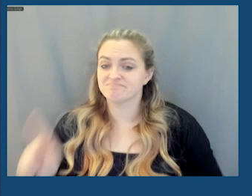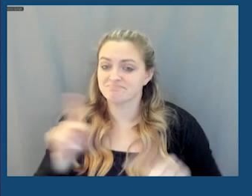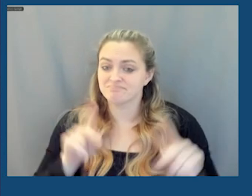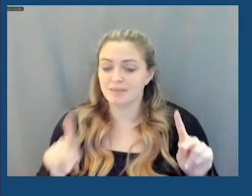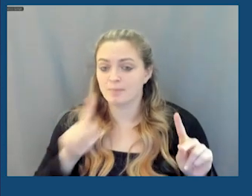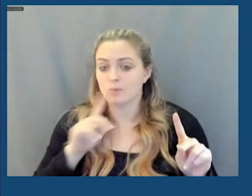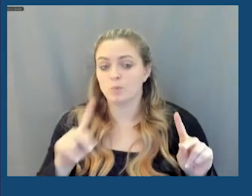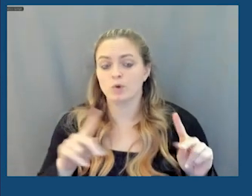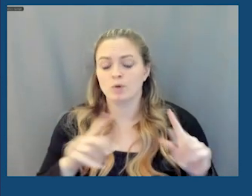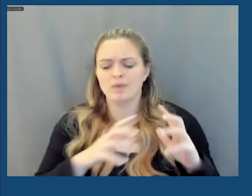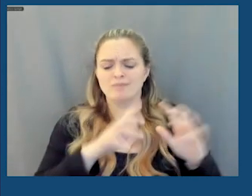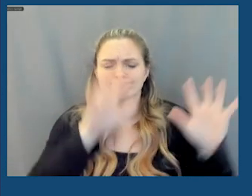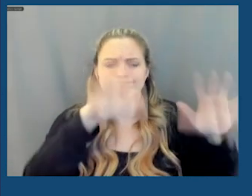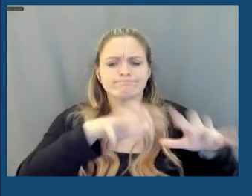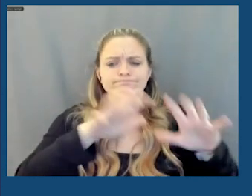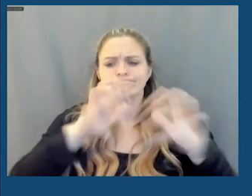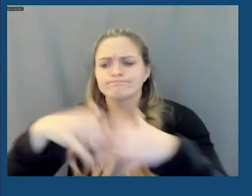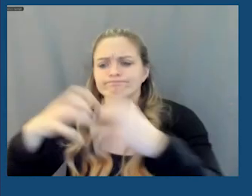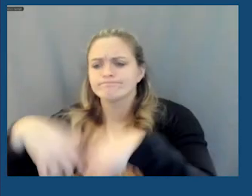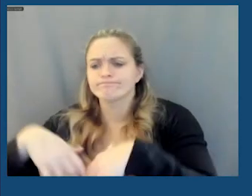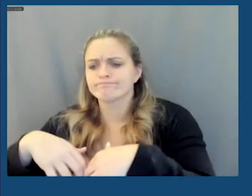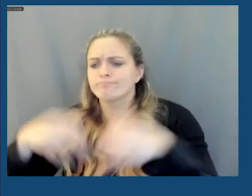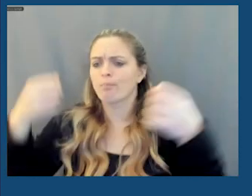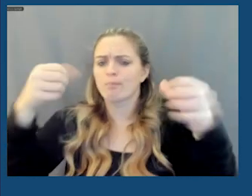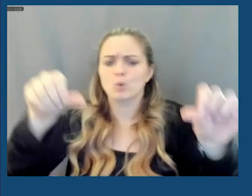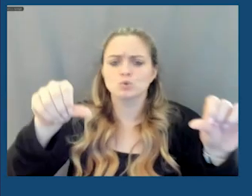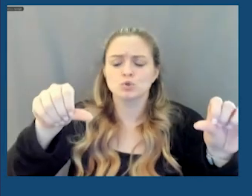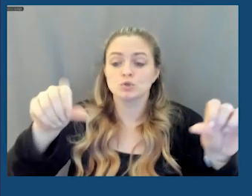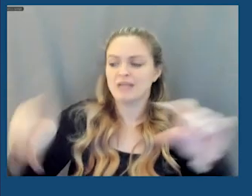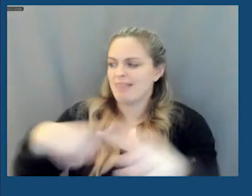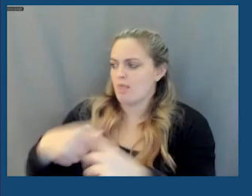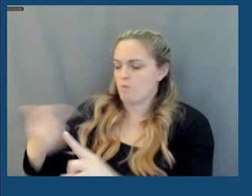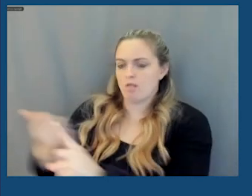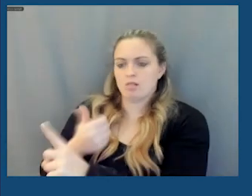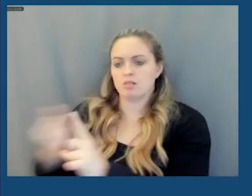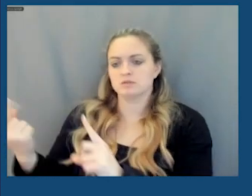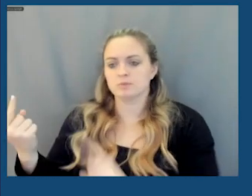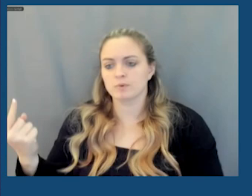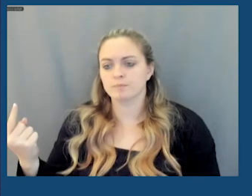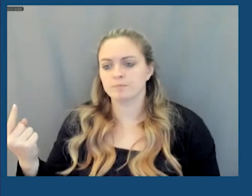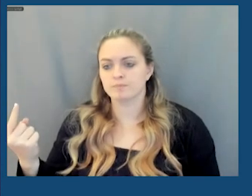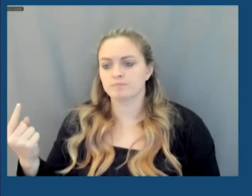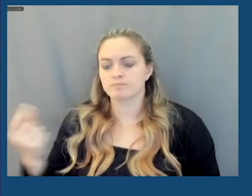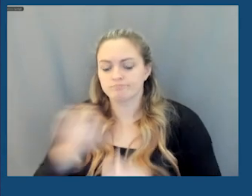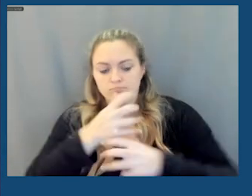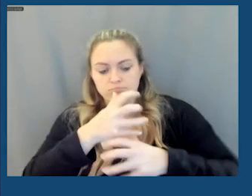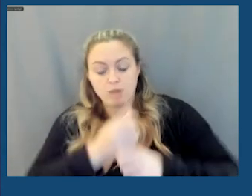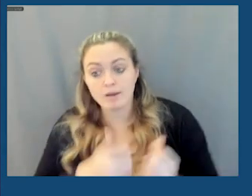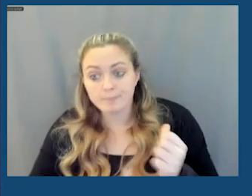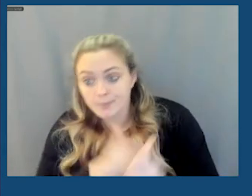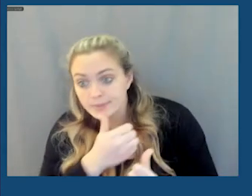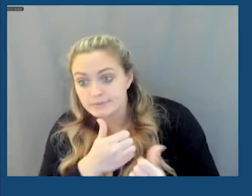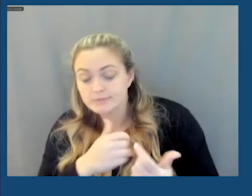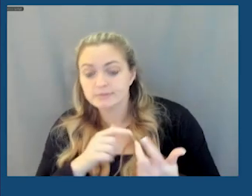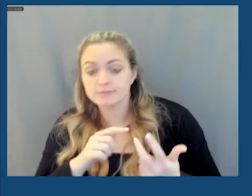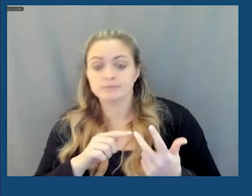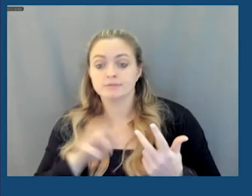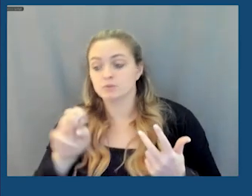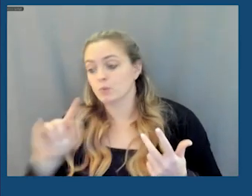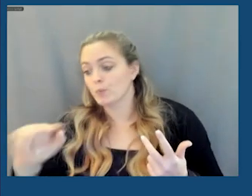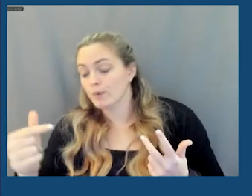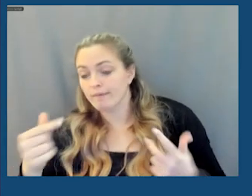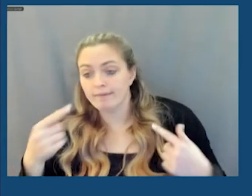down posters will turn around and assault others. There have been bomb threats. There have been swatting